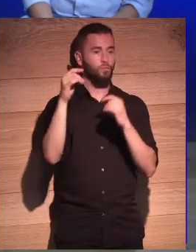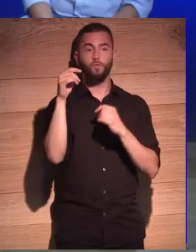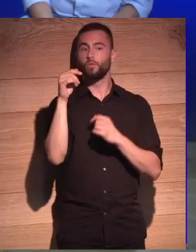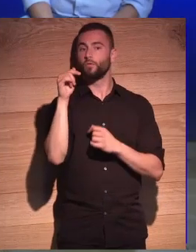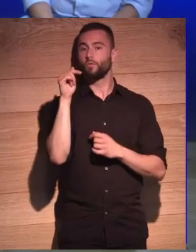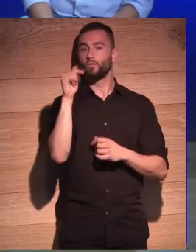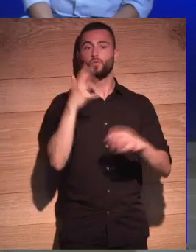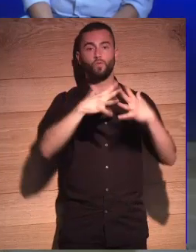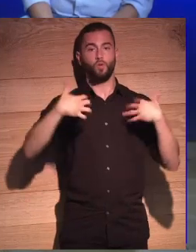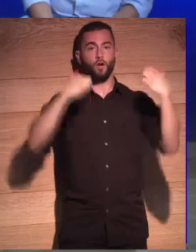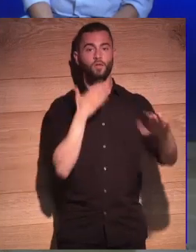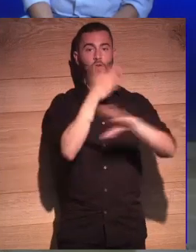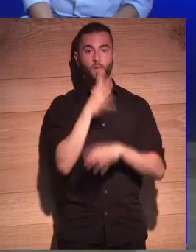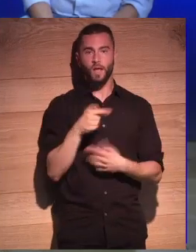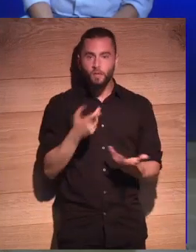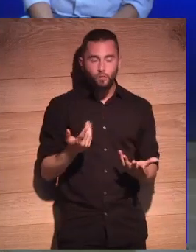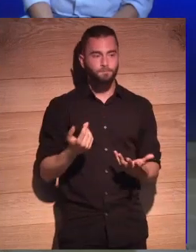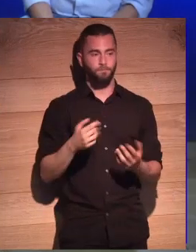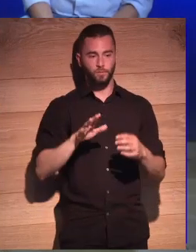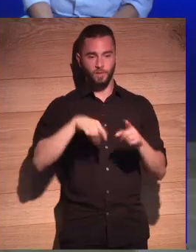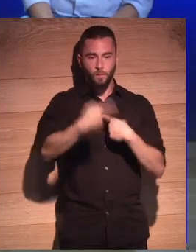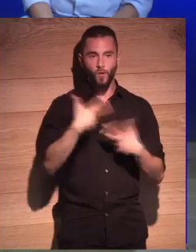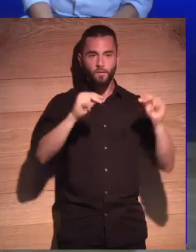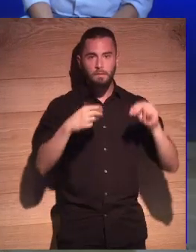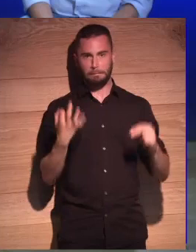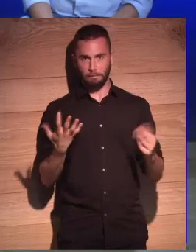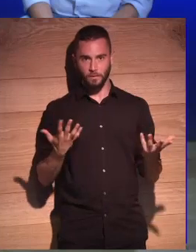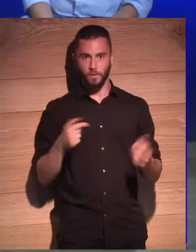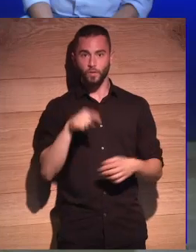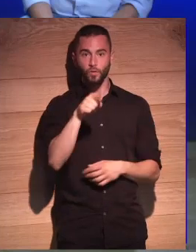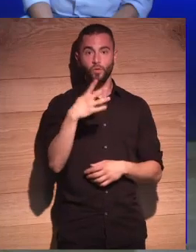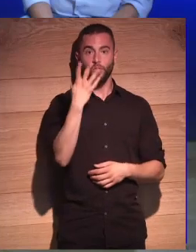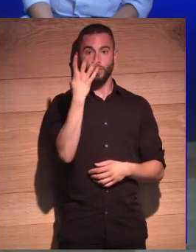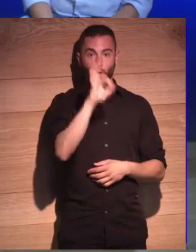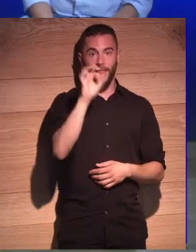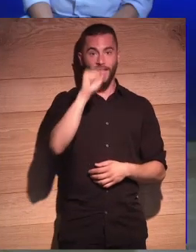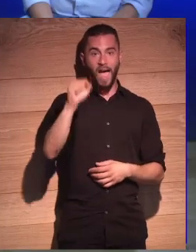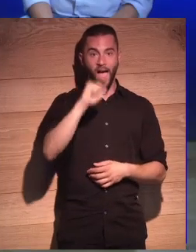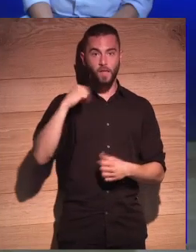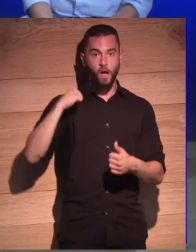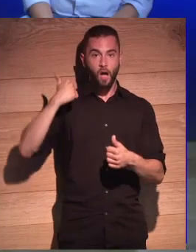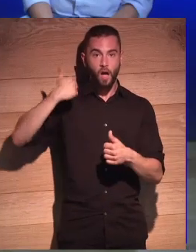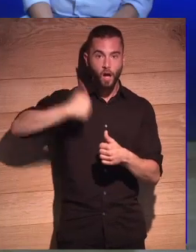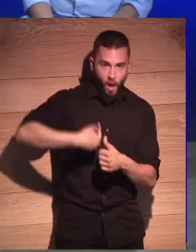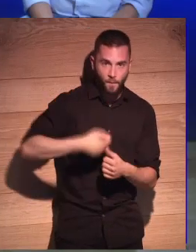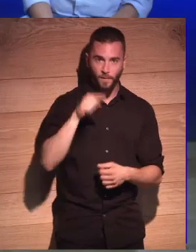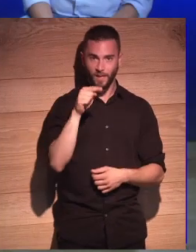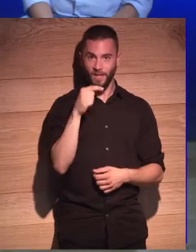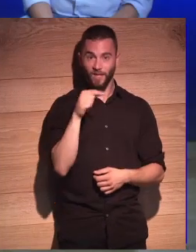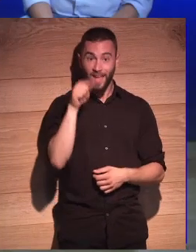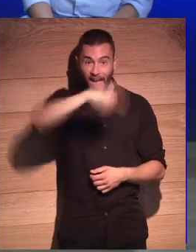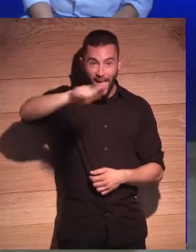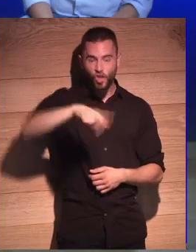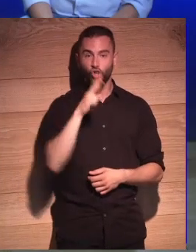many, you don't know all the colors that you can see. If you go to a congress there, you realize that all